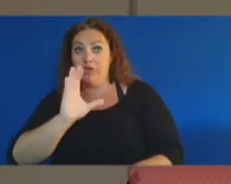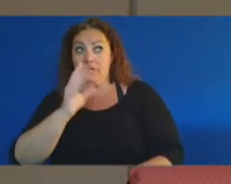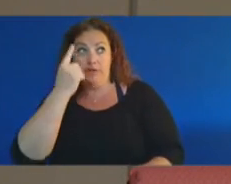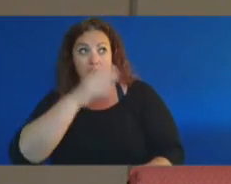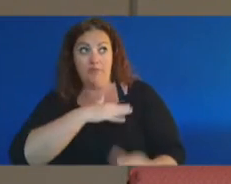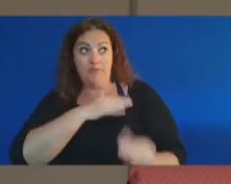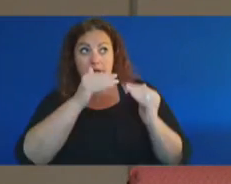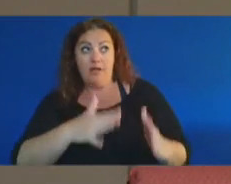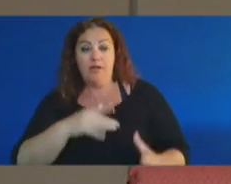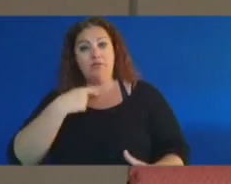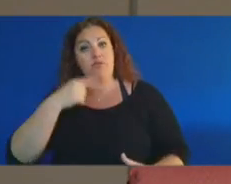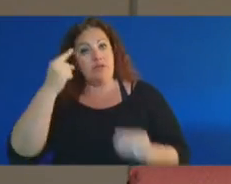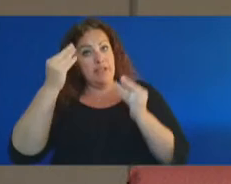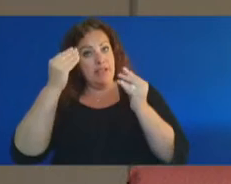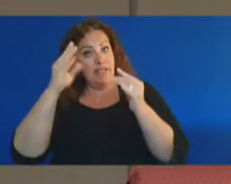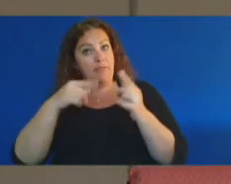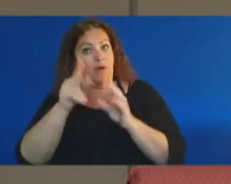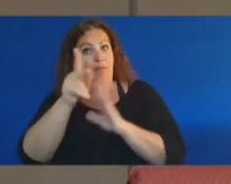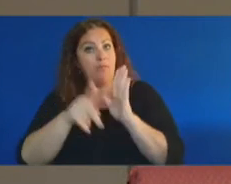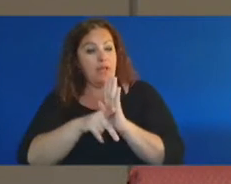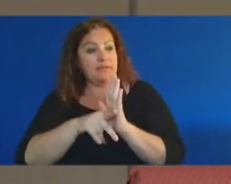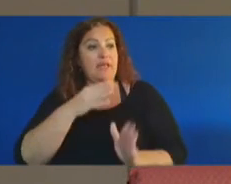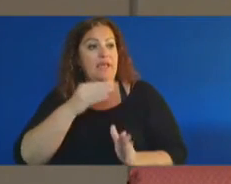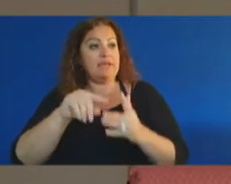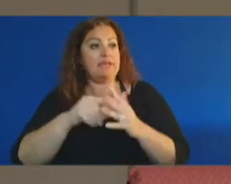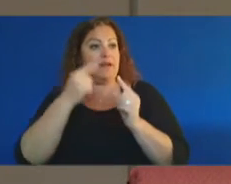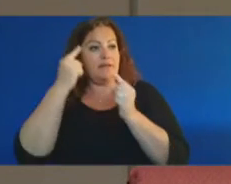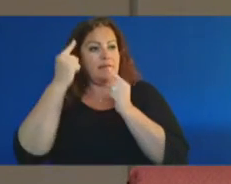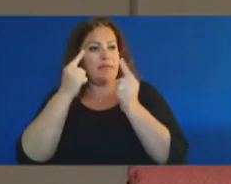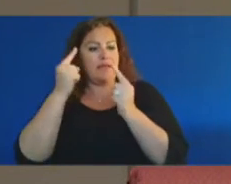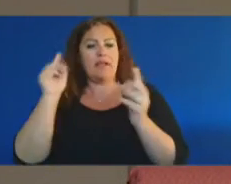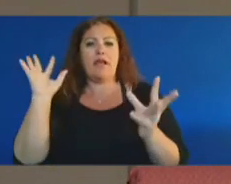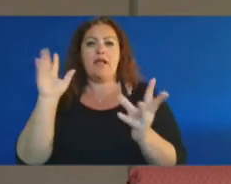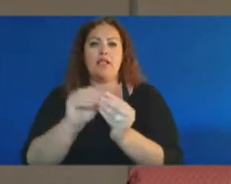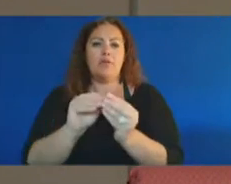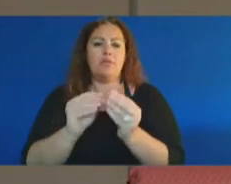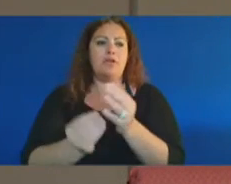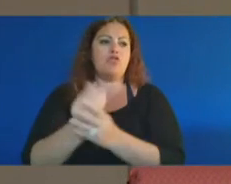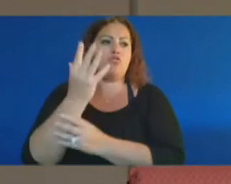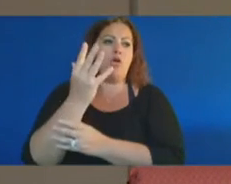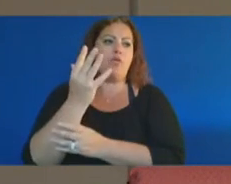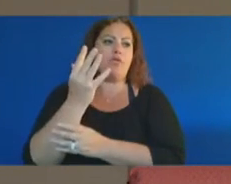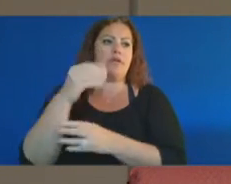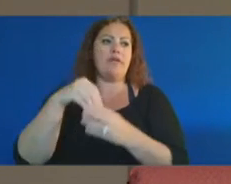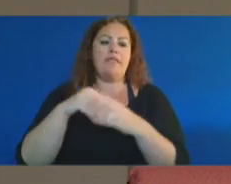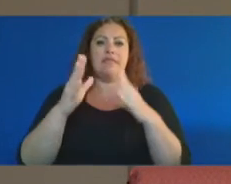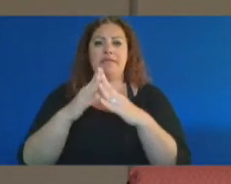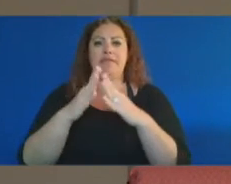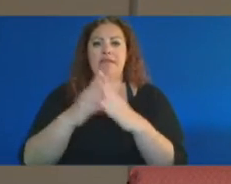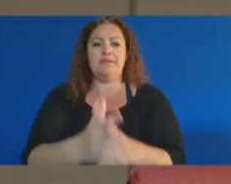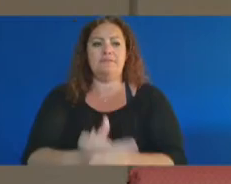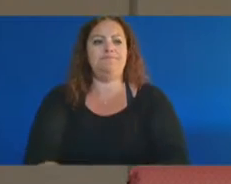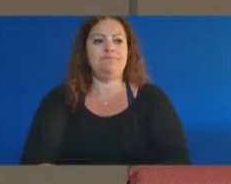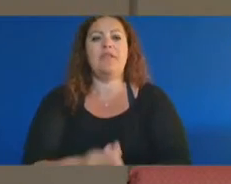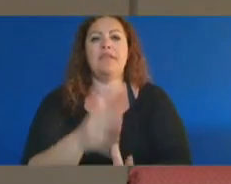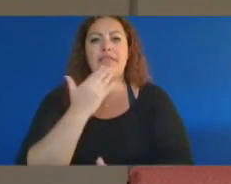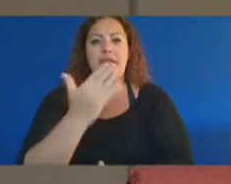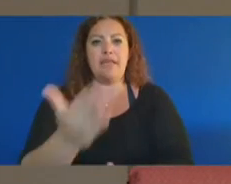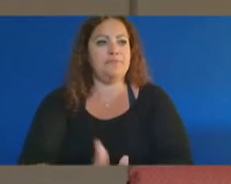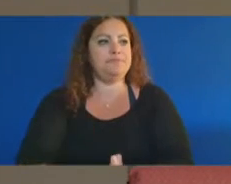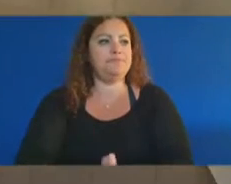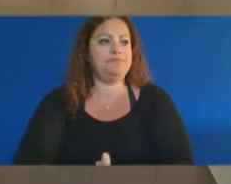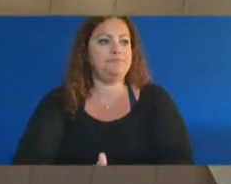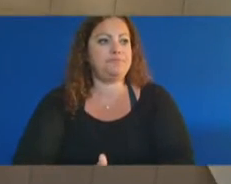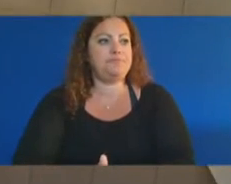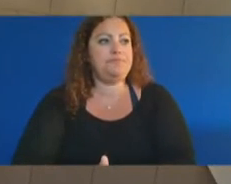policy and start considering cumulative growth in the city thank you